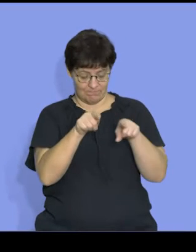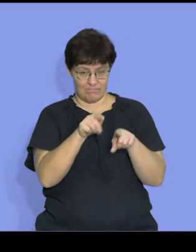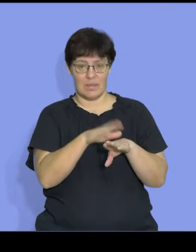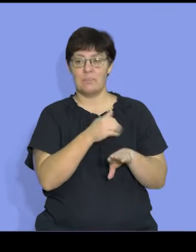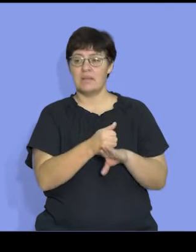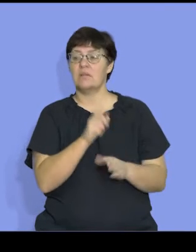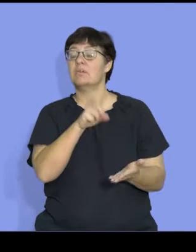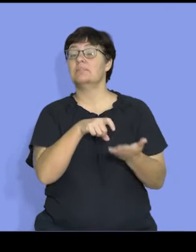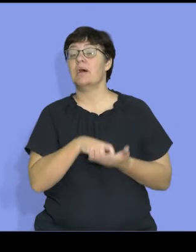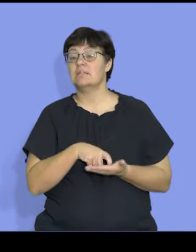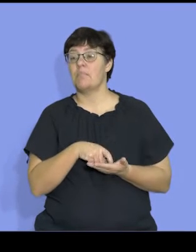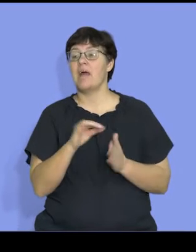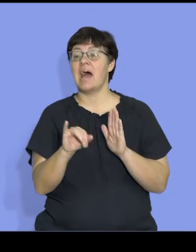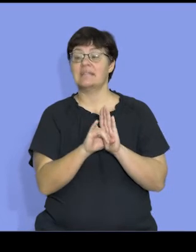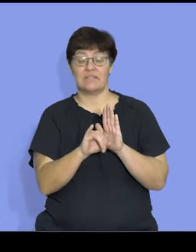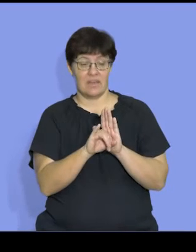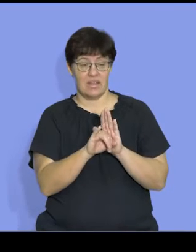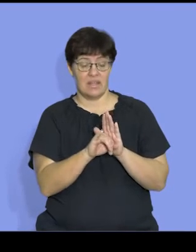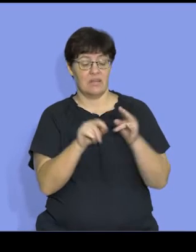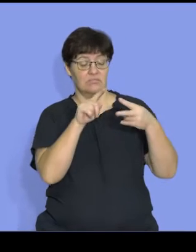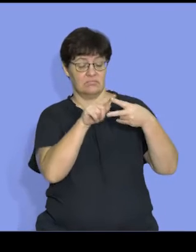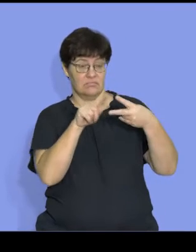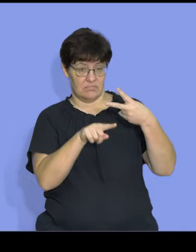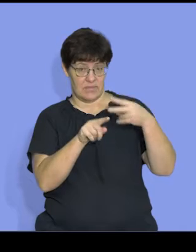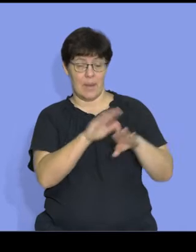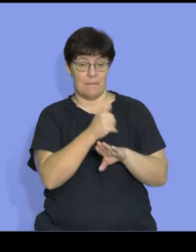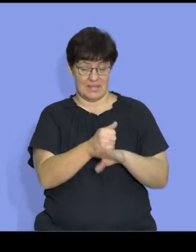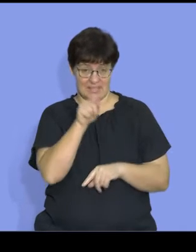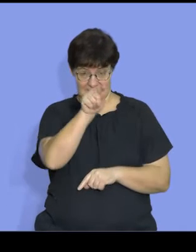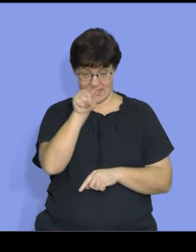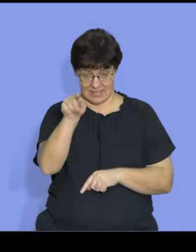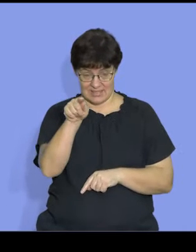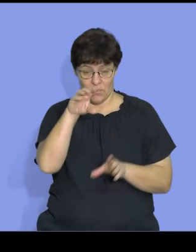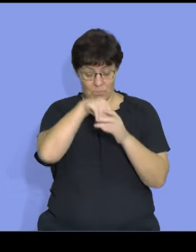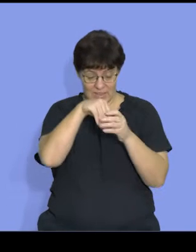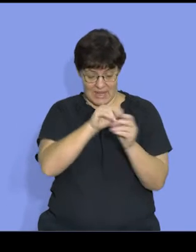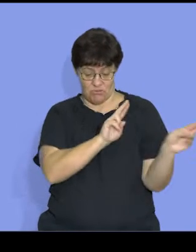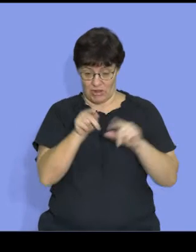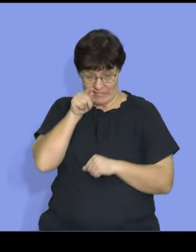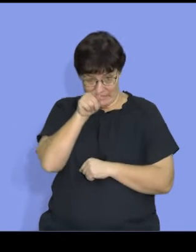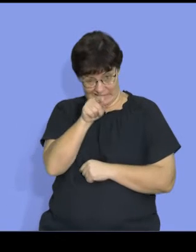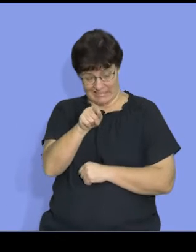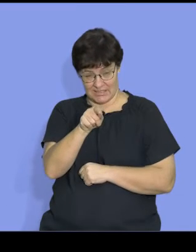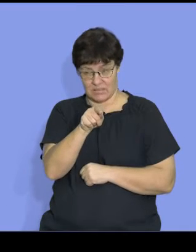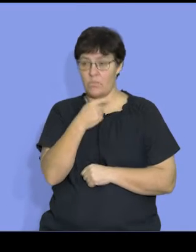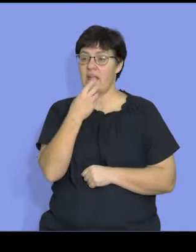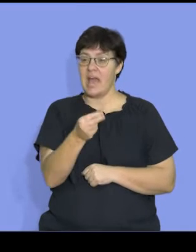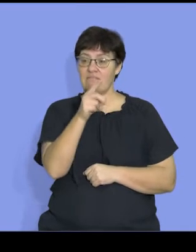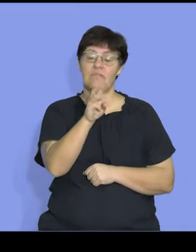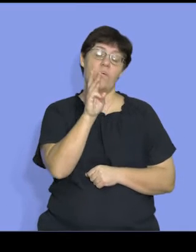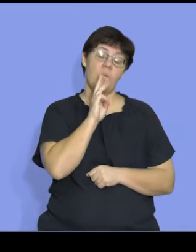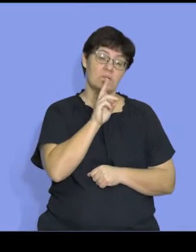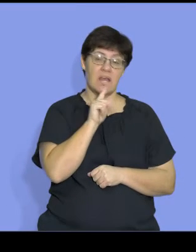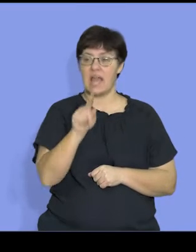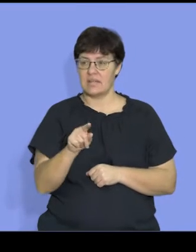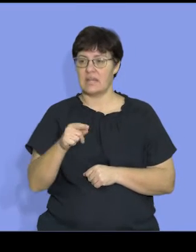Now the question demanded that we identify two bases, a pair of bases in this reaction. So what do we have? We've got water